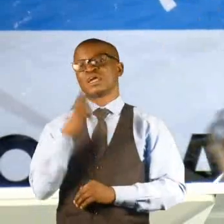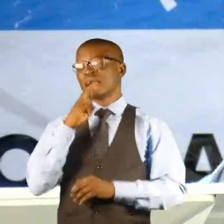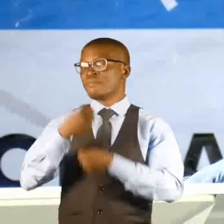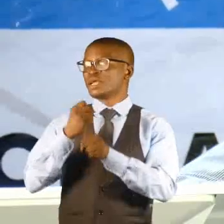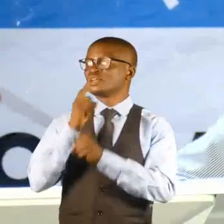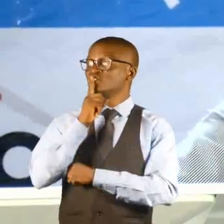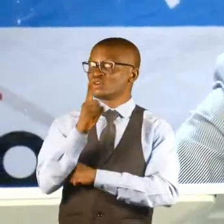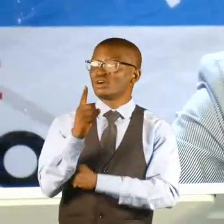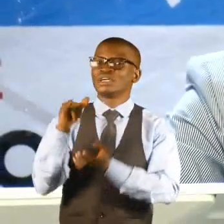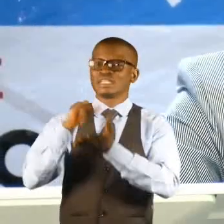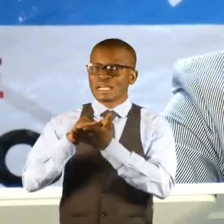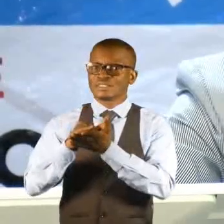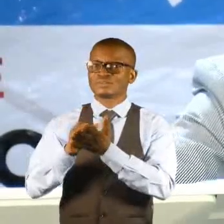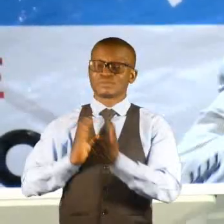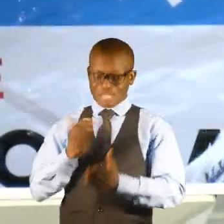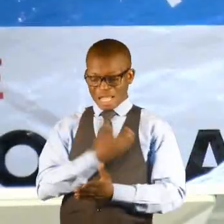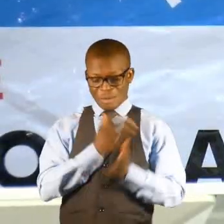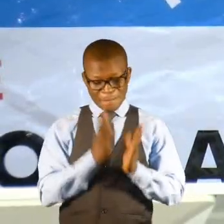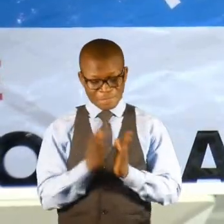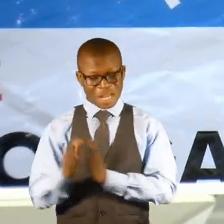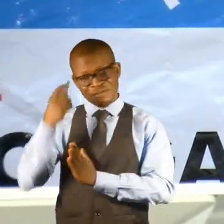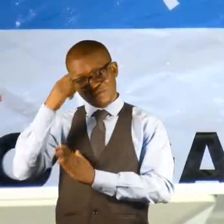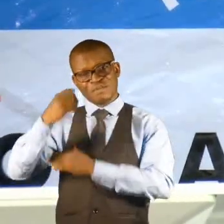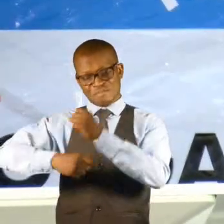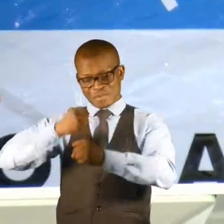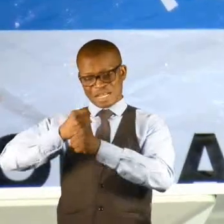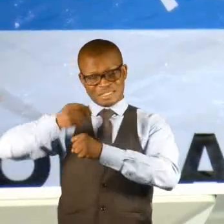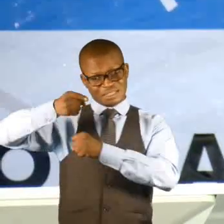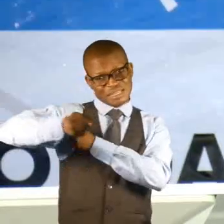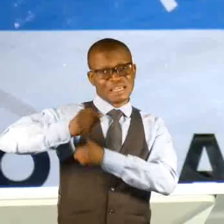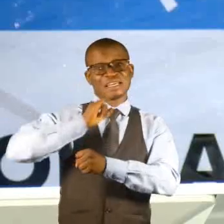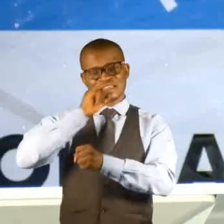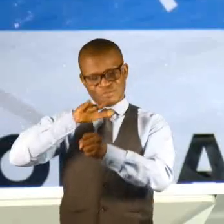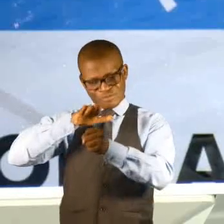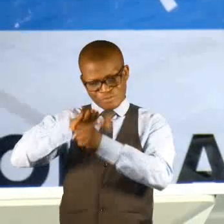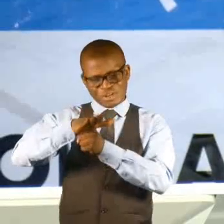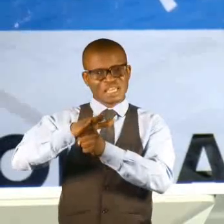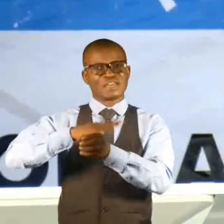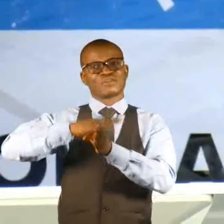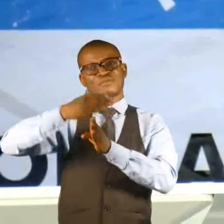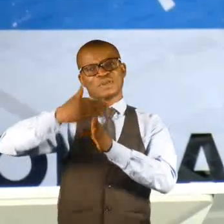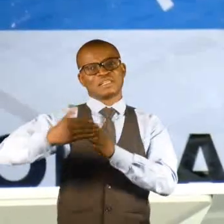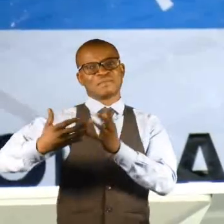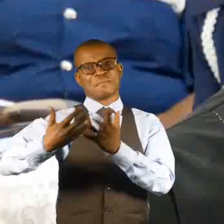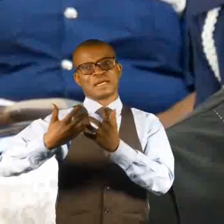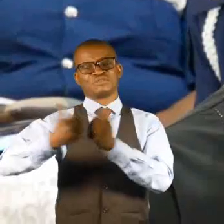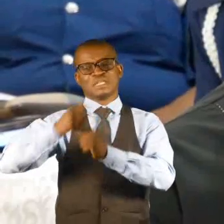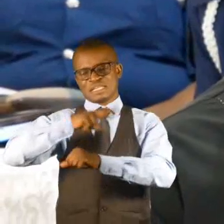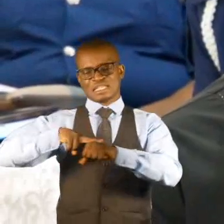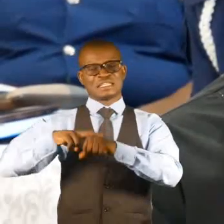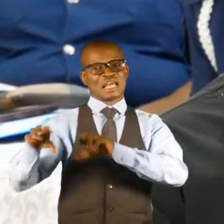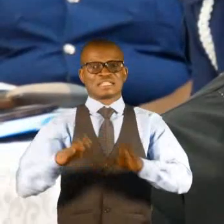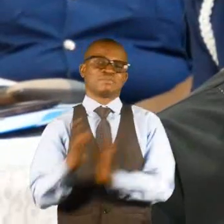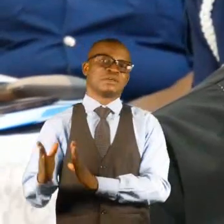We are making sure that our planning for next year is fully and completely aligned